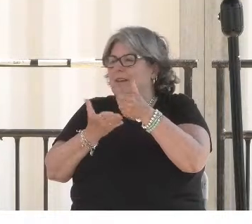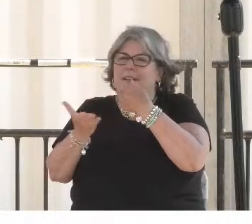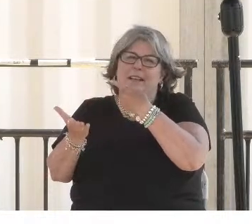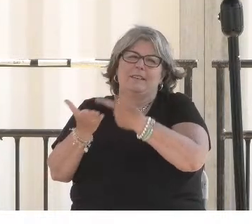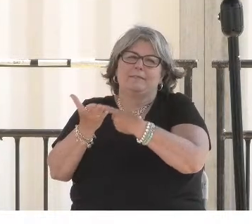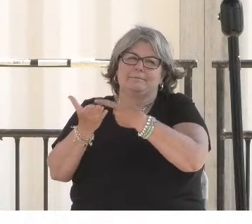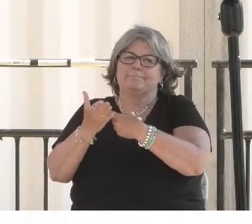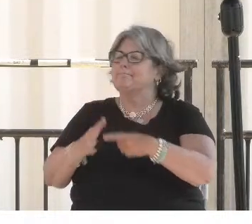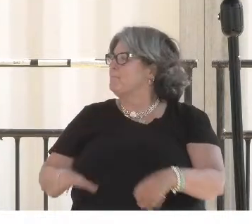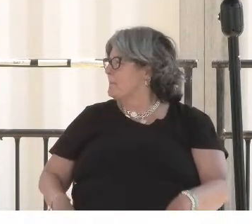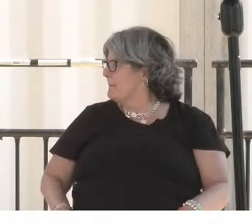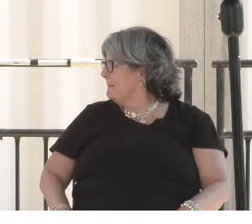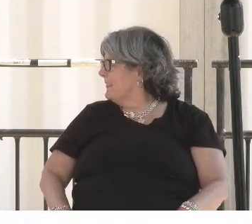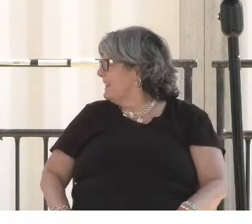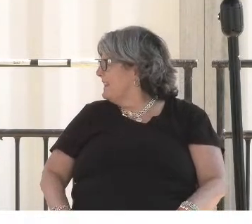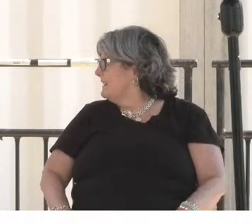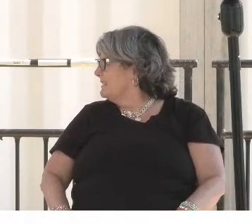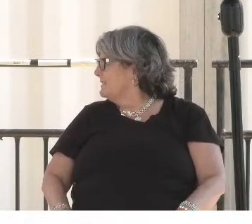conversations going.